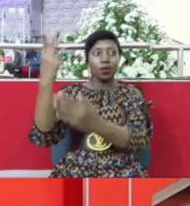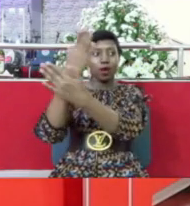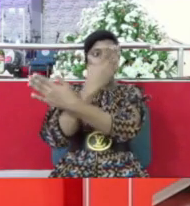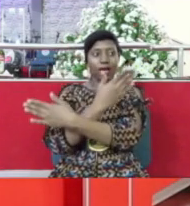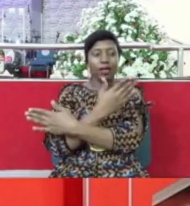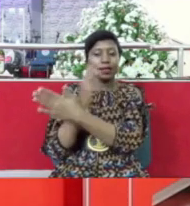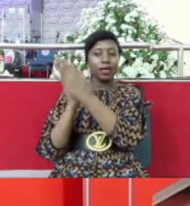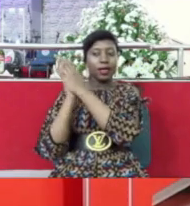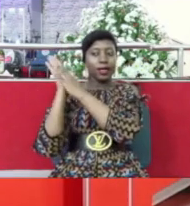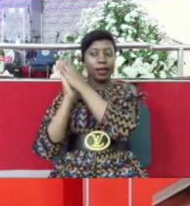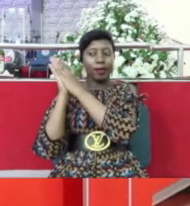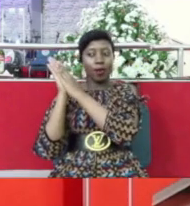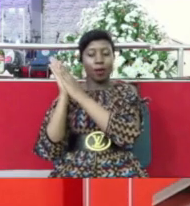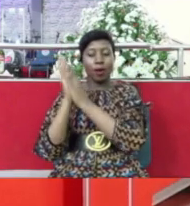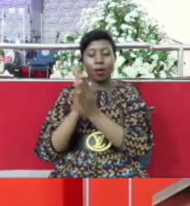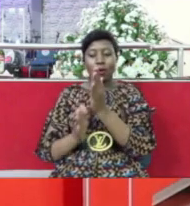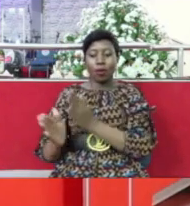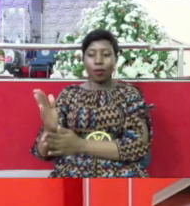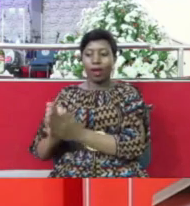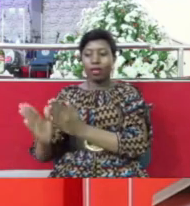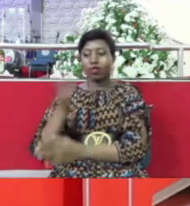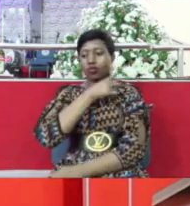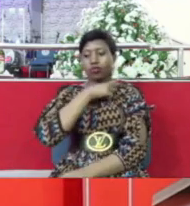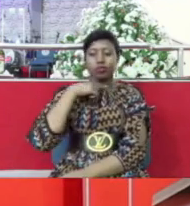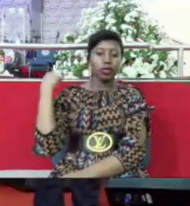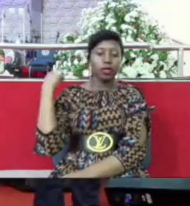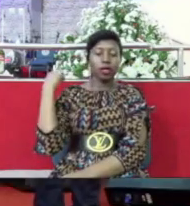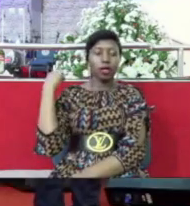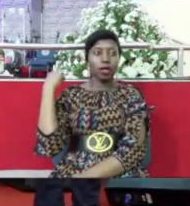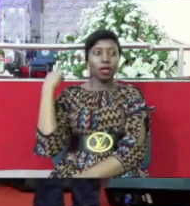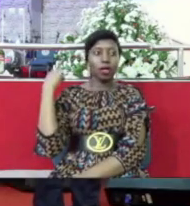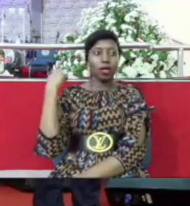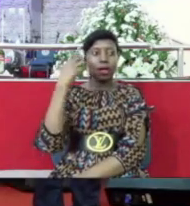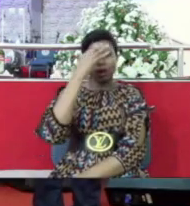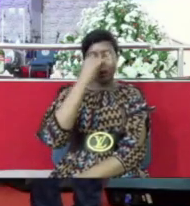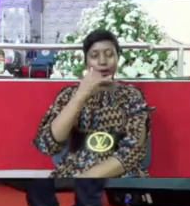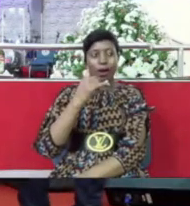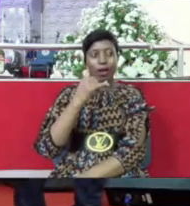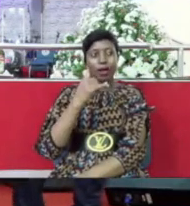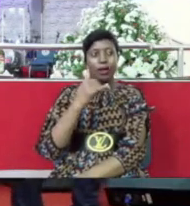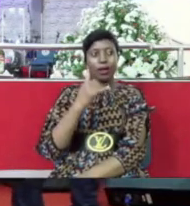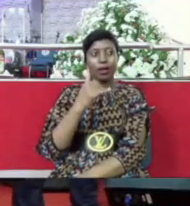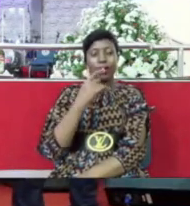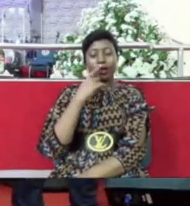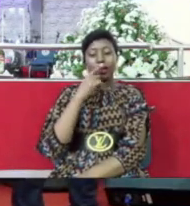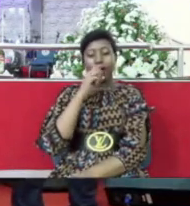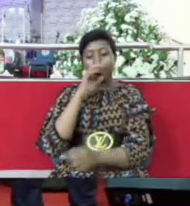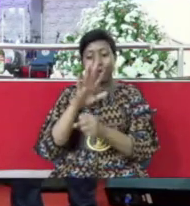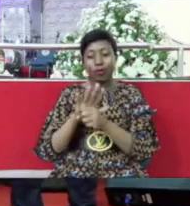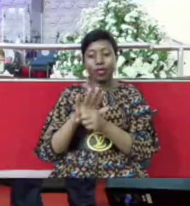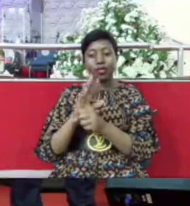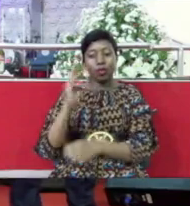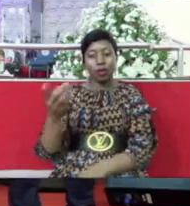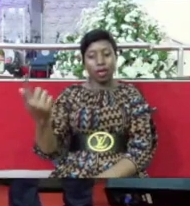head. Usiku mmoja Mau Mau wakakuja kumtoa kichwa. Because they had told them, we will come on this day to take your head off. Walimwambia atakuja siku